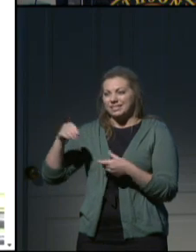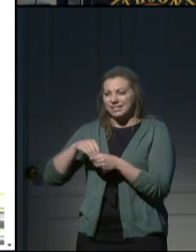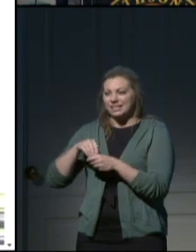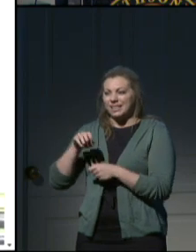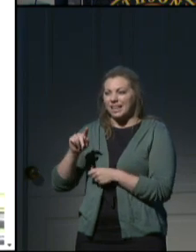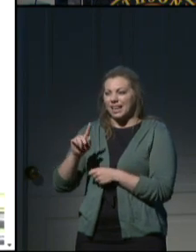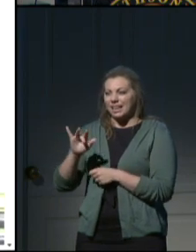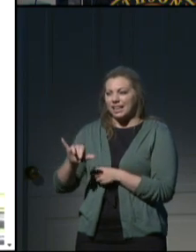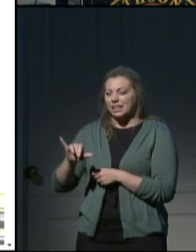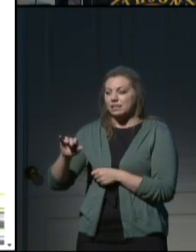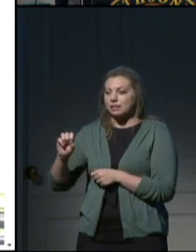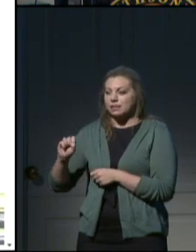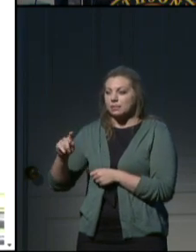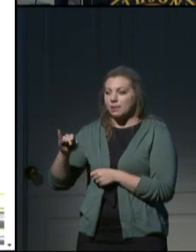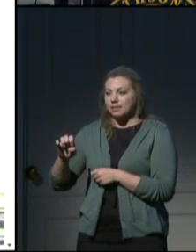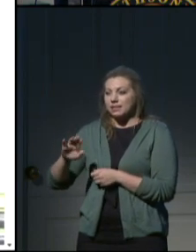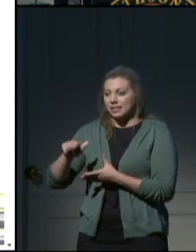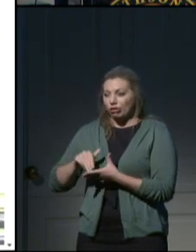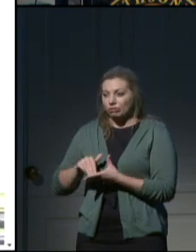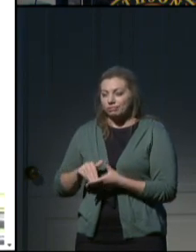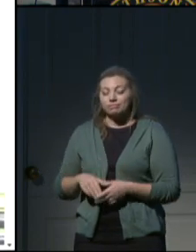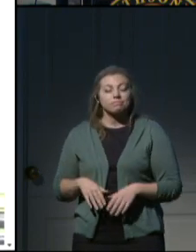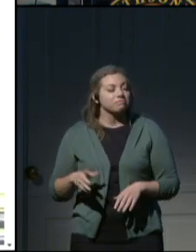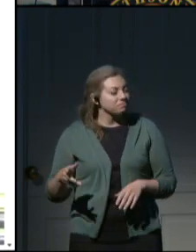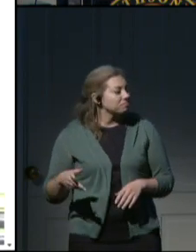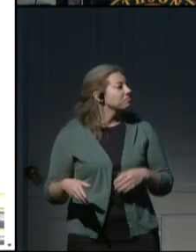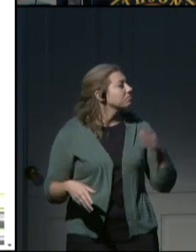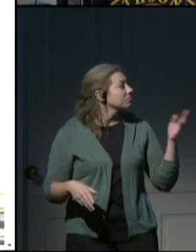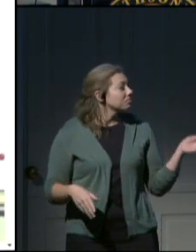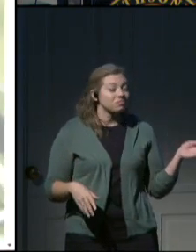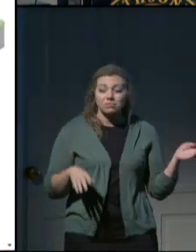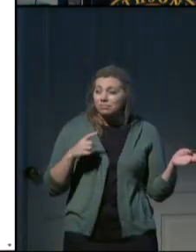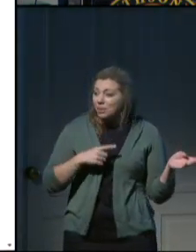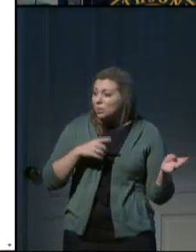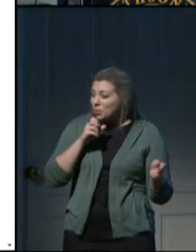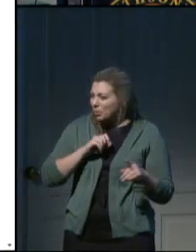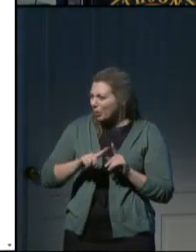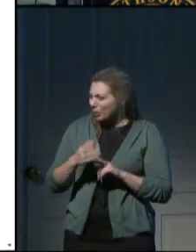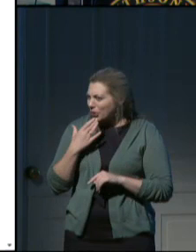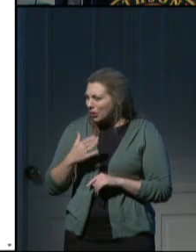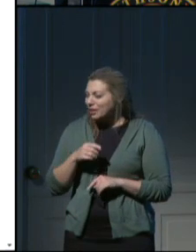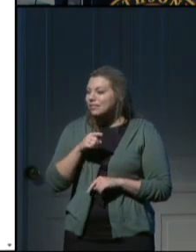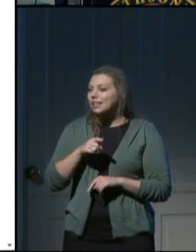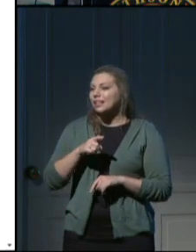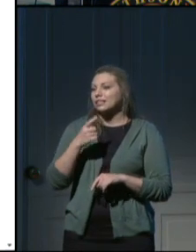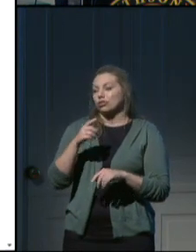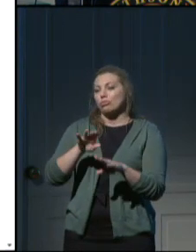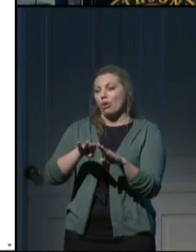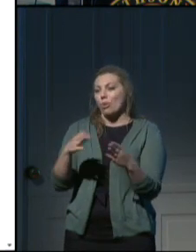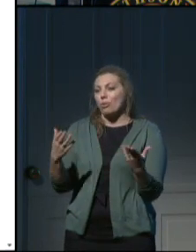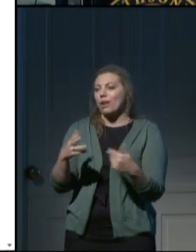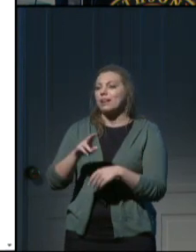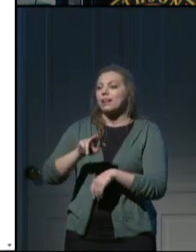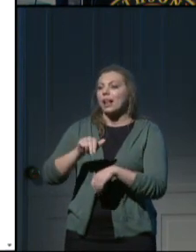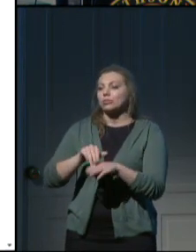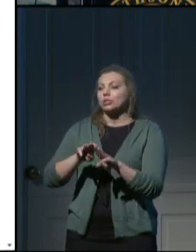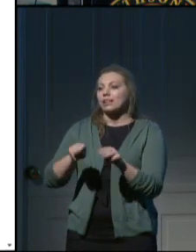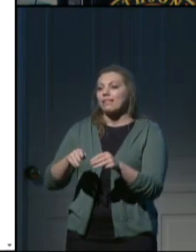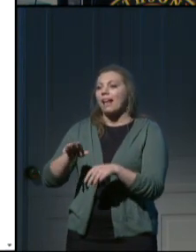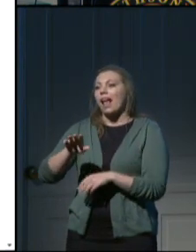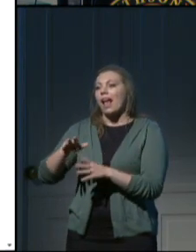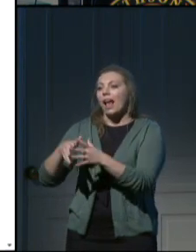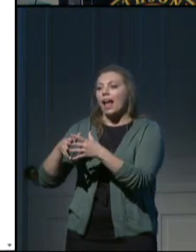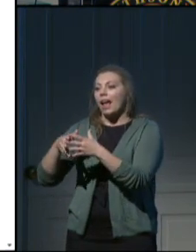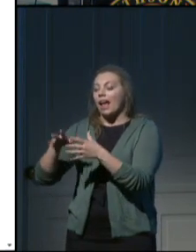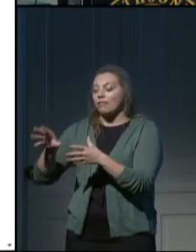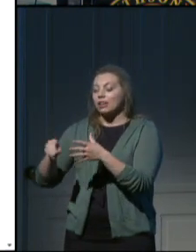Okay, this one is an oldie but a goodie. This was from when the National Museum of African American History opened. And this is pretty much the opposite